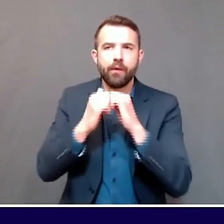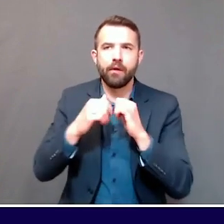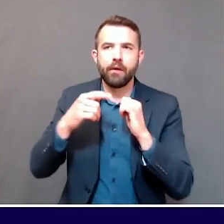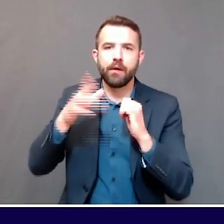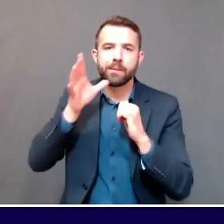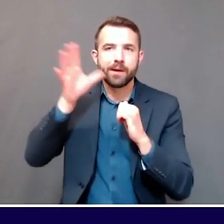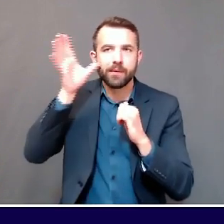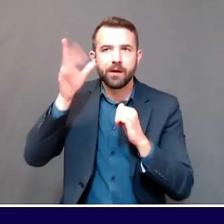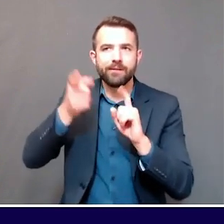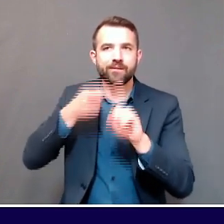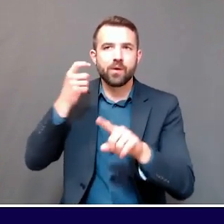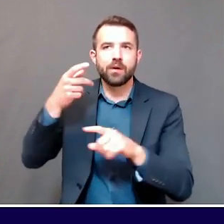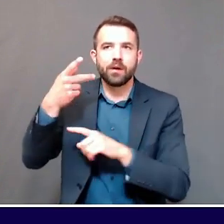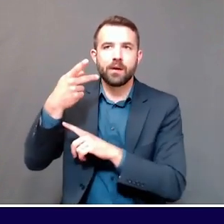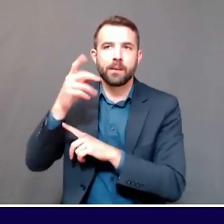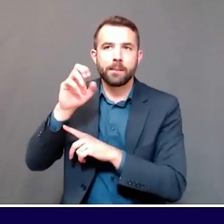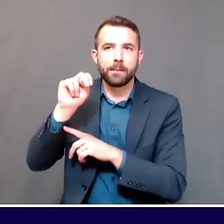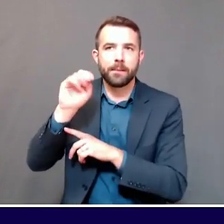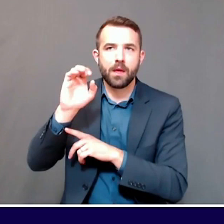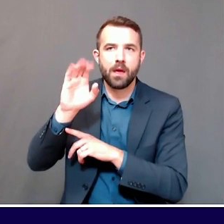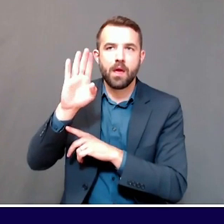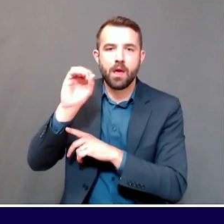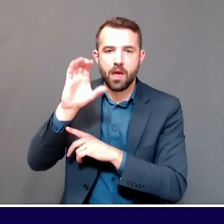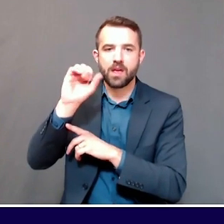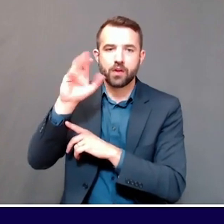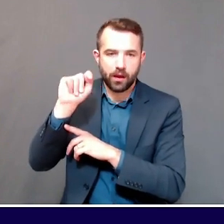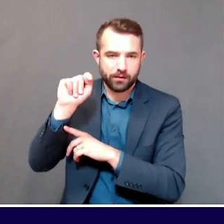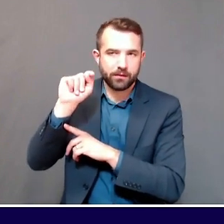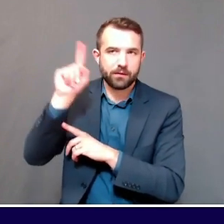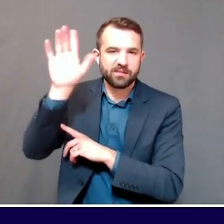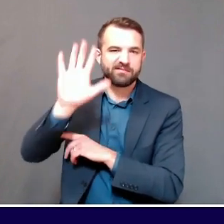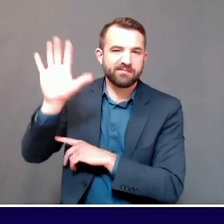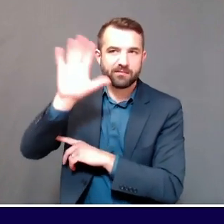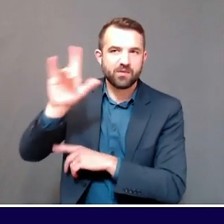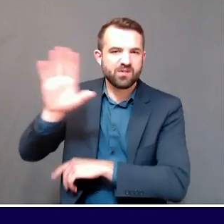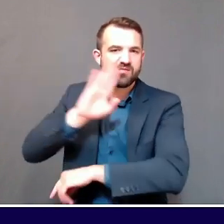her daughter has Kawasaki disease. And